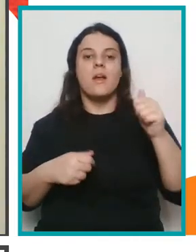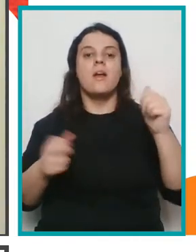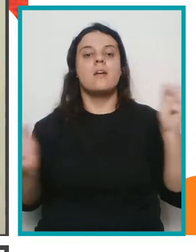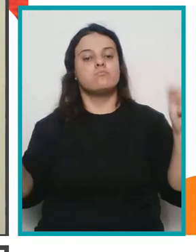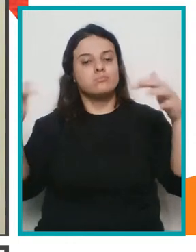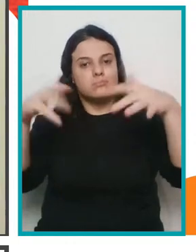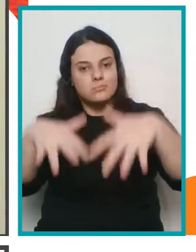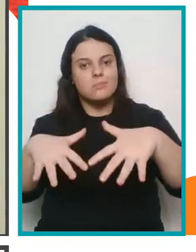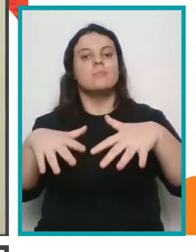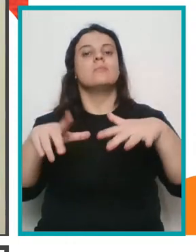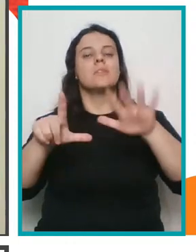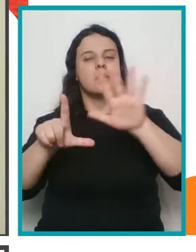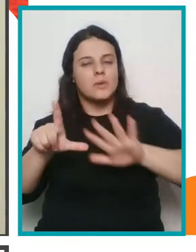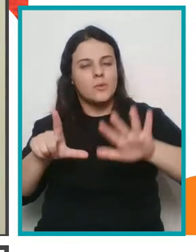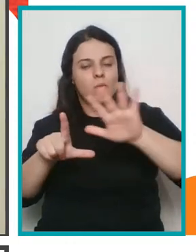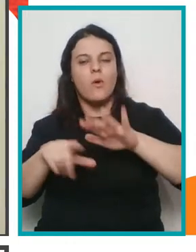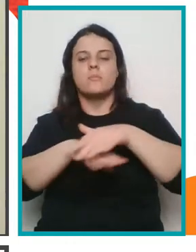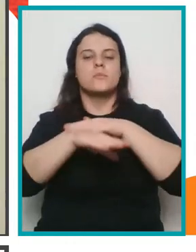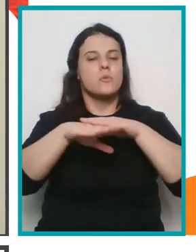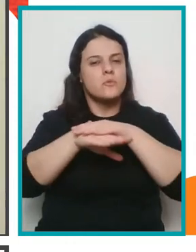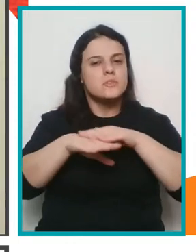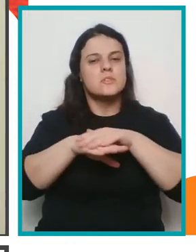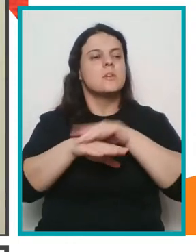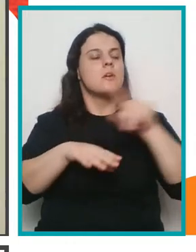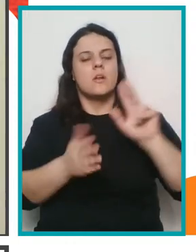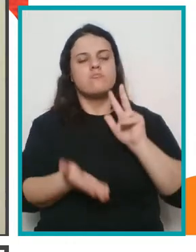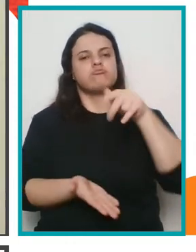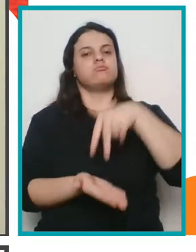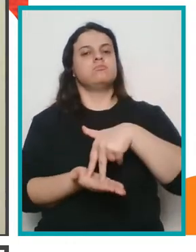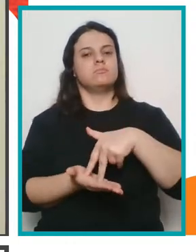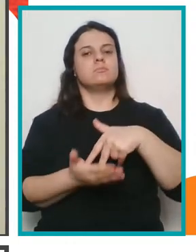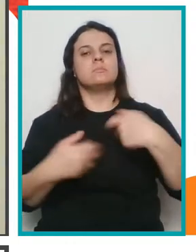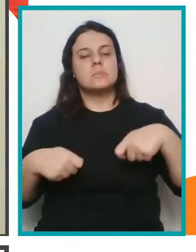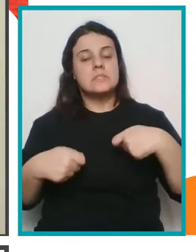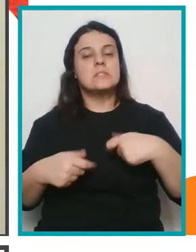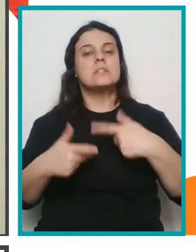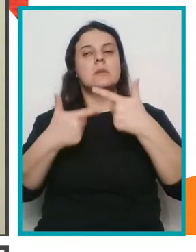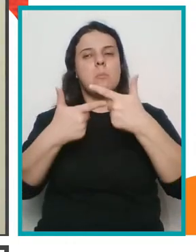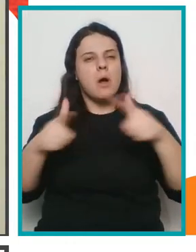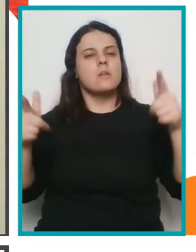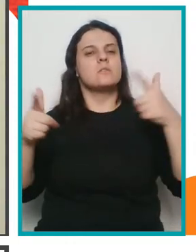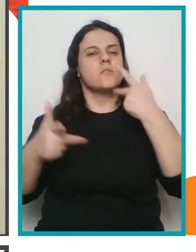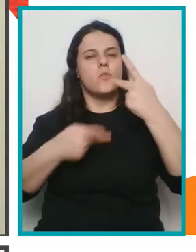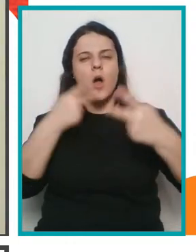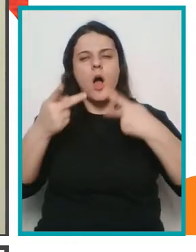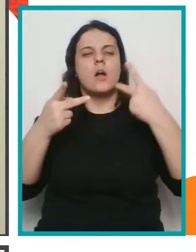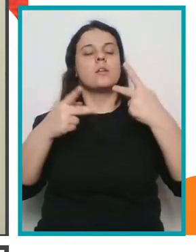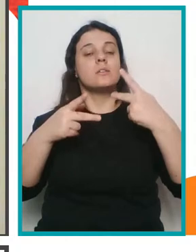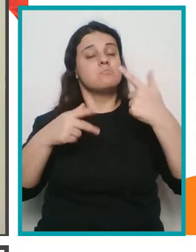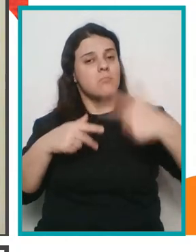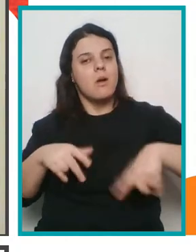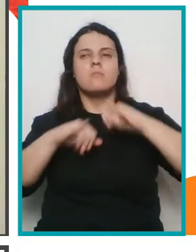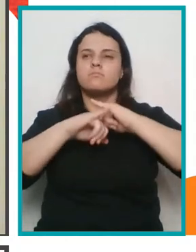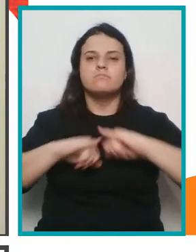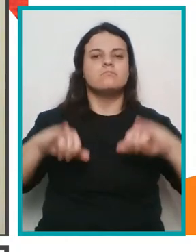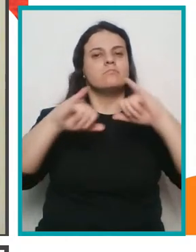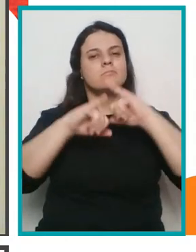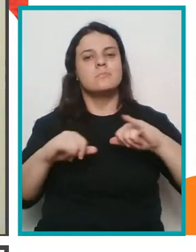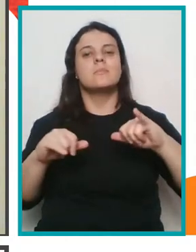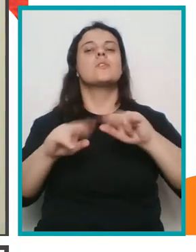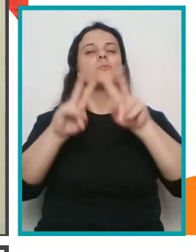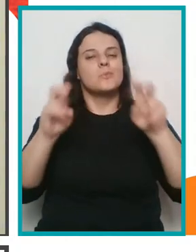and demanding for action isn't a role for women. It is a role for